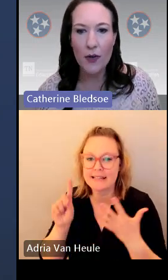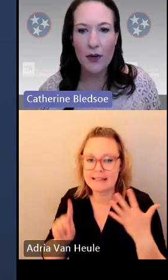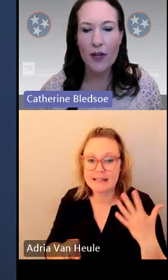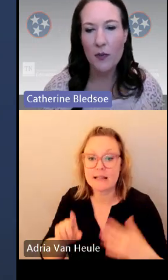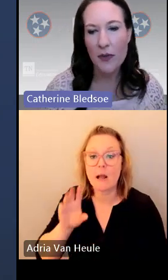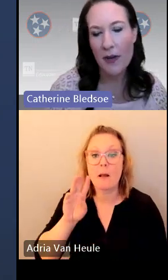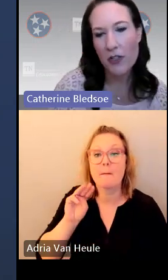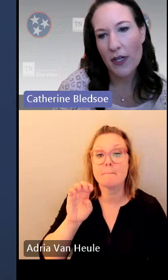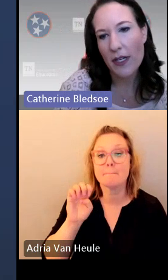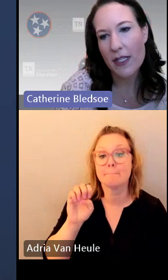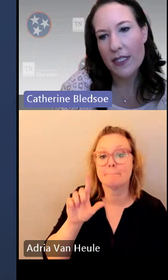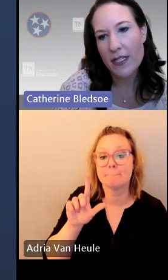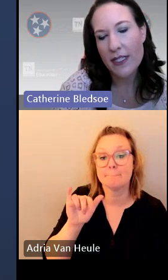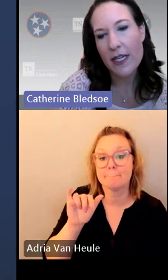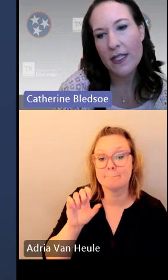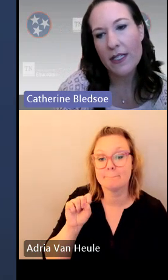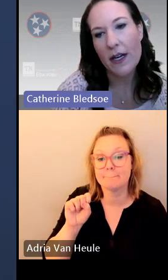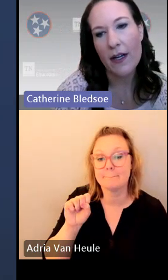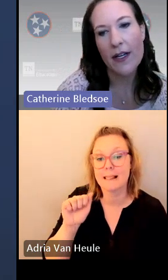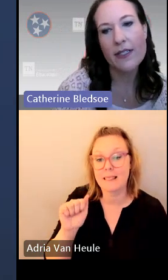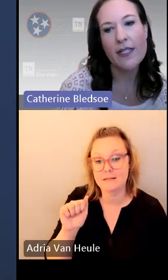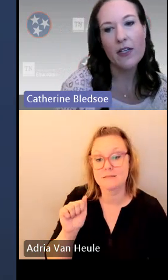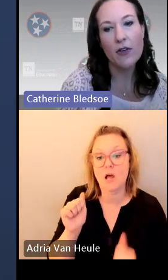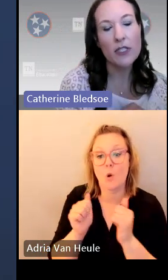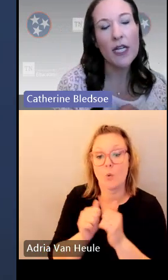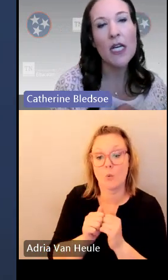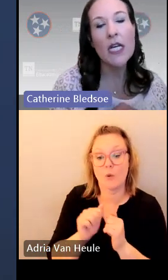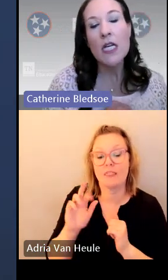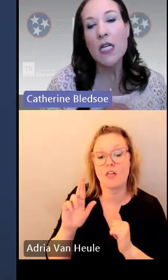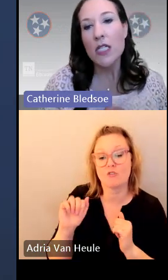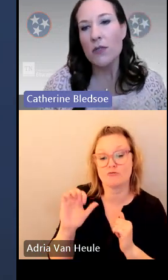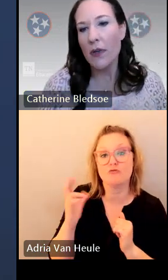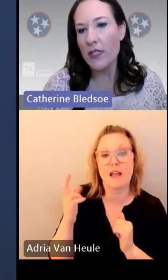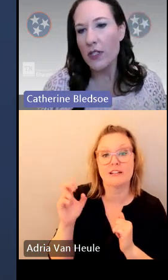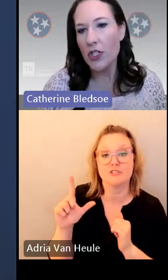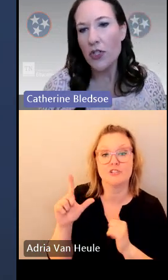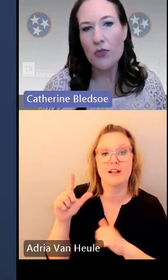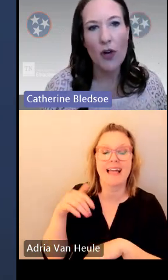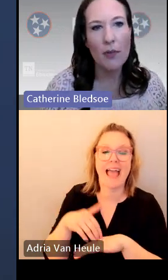Melissa, who is with Rachel at East Tennessee State University.